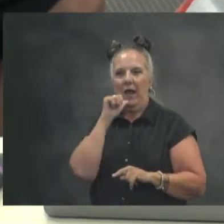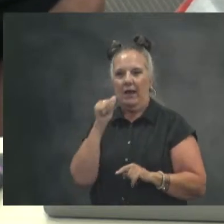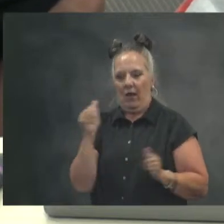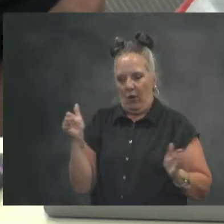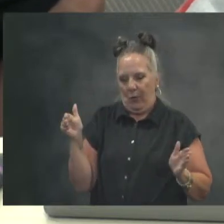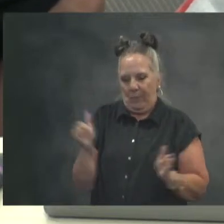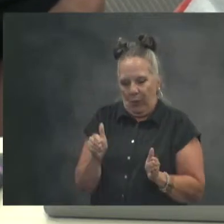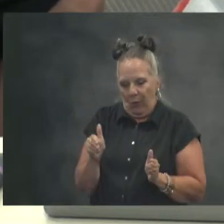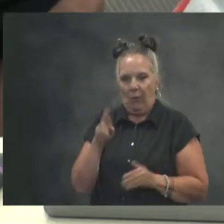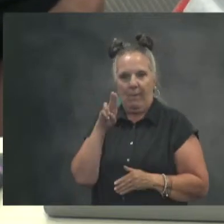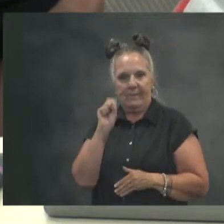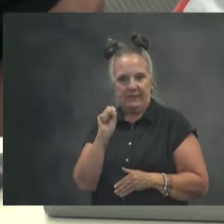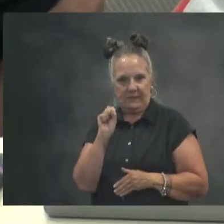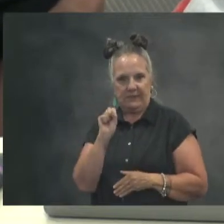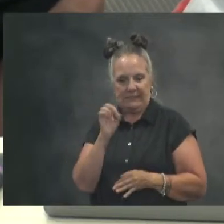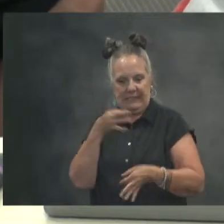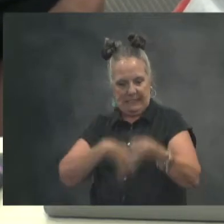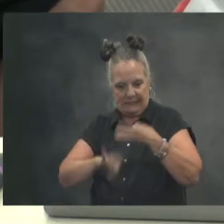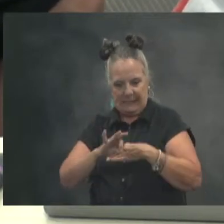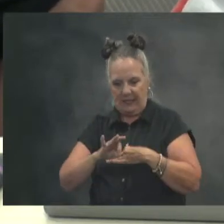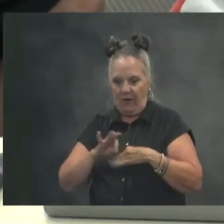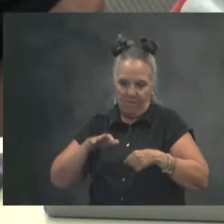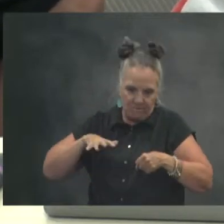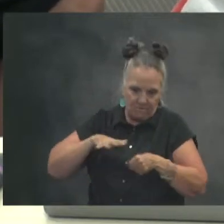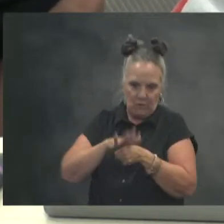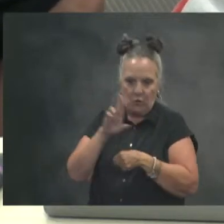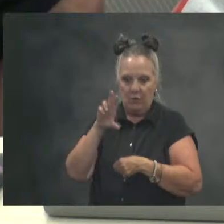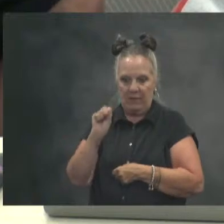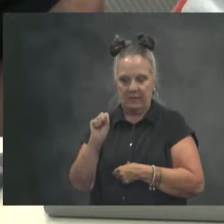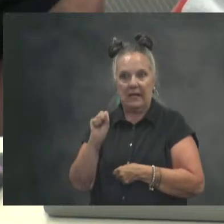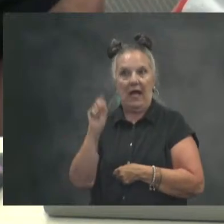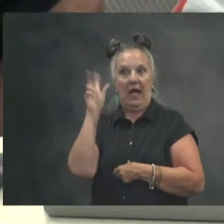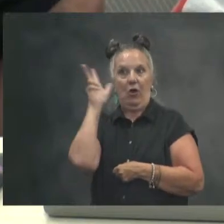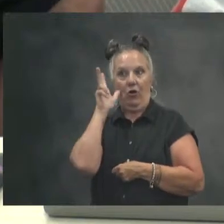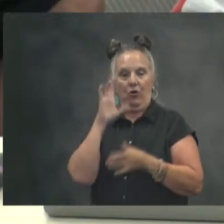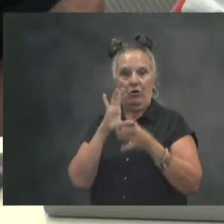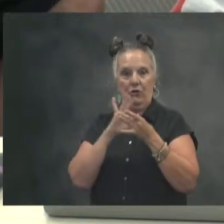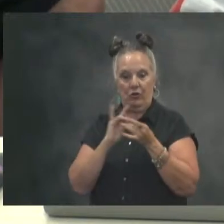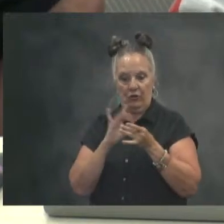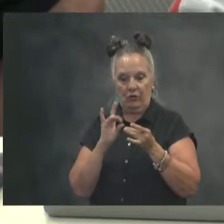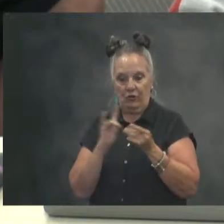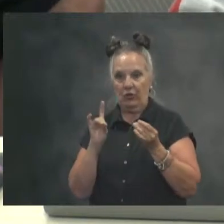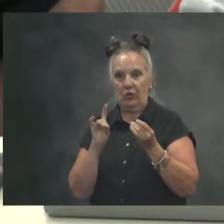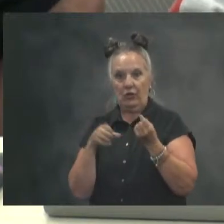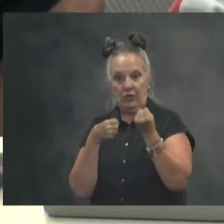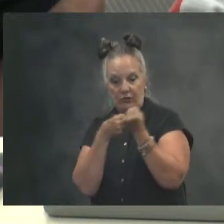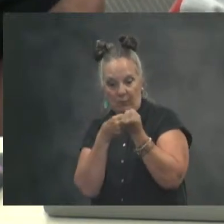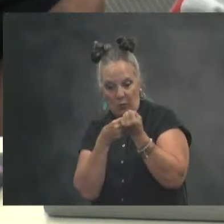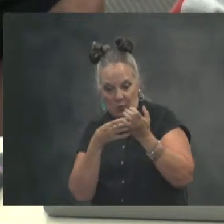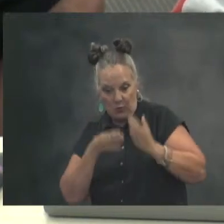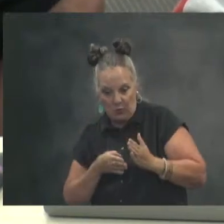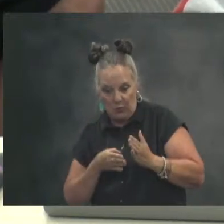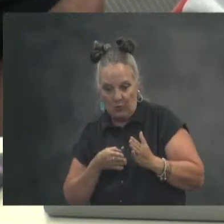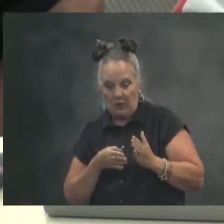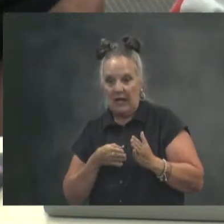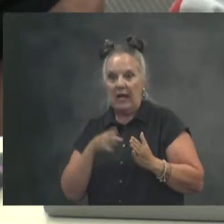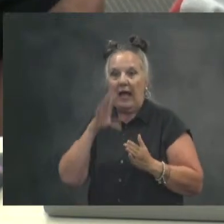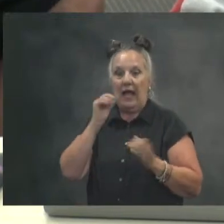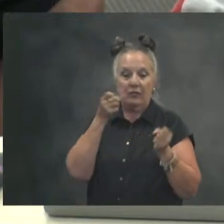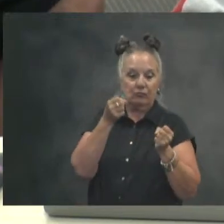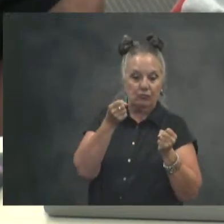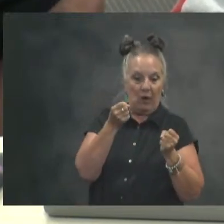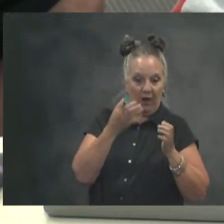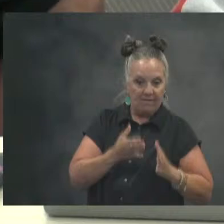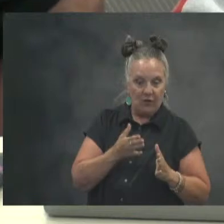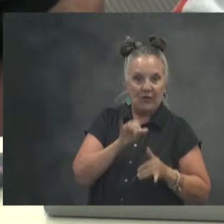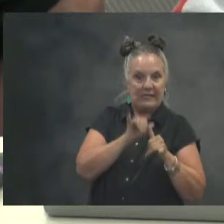buses being used? But why is a full, and then when I heard the story that the aide and the driver are staying in the city until